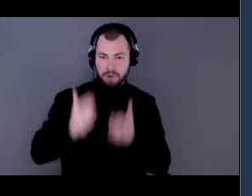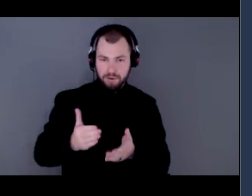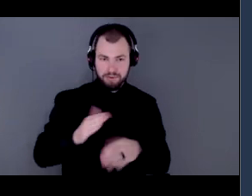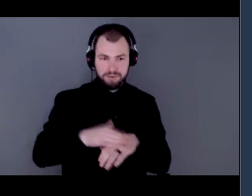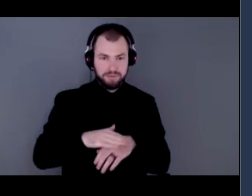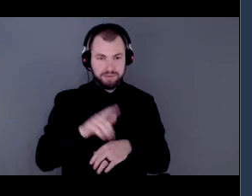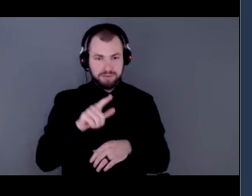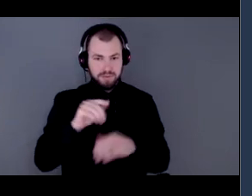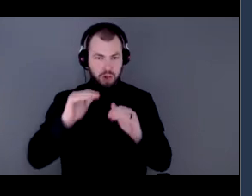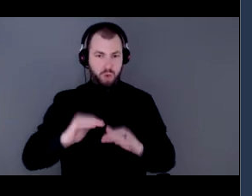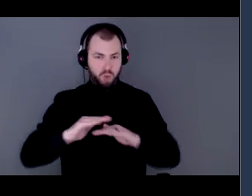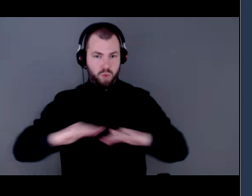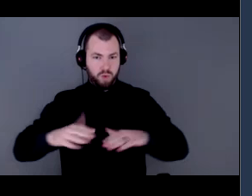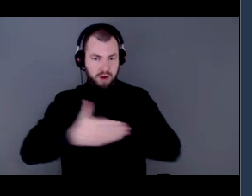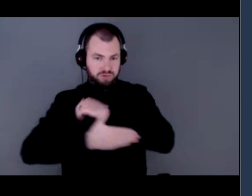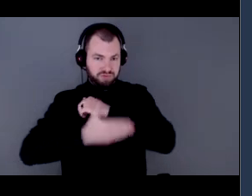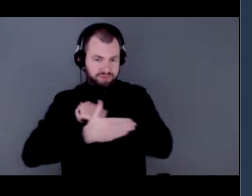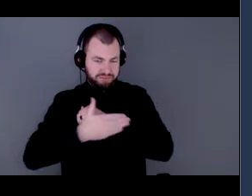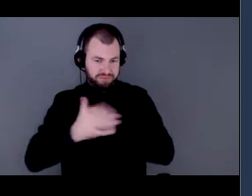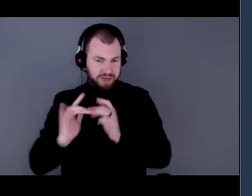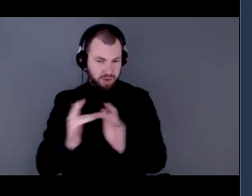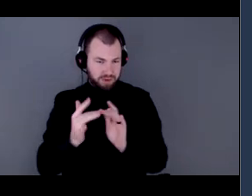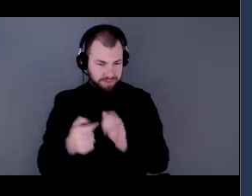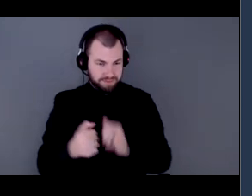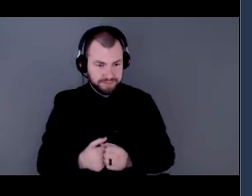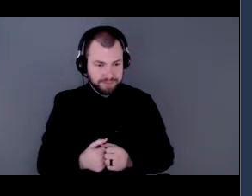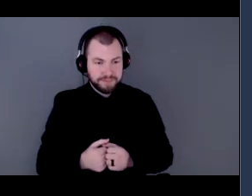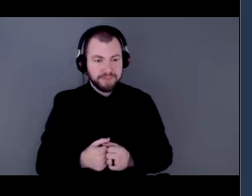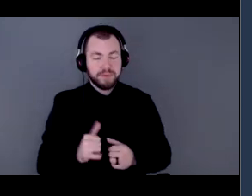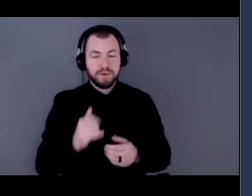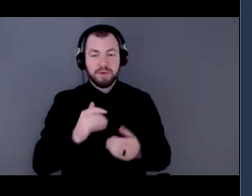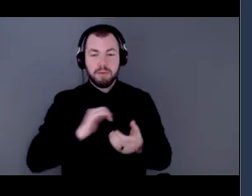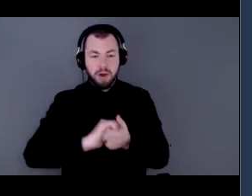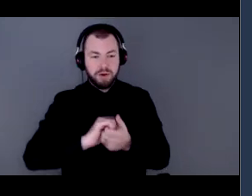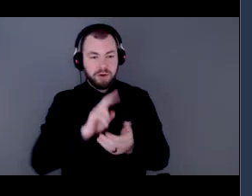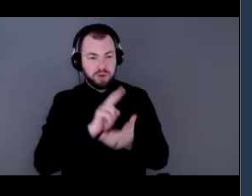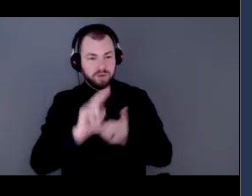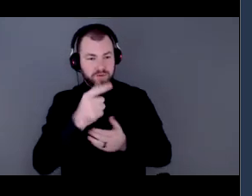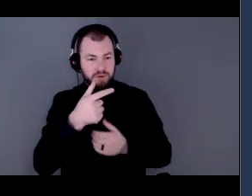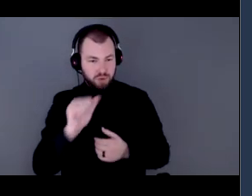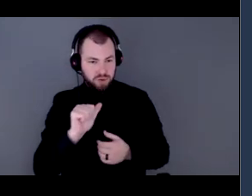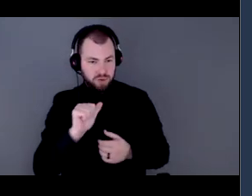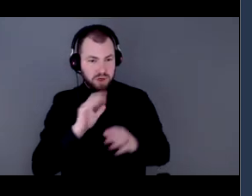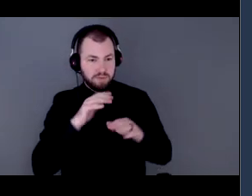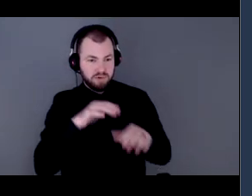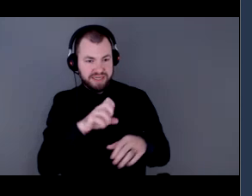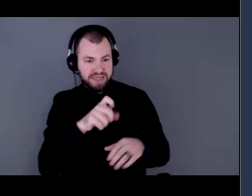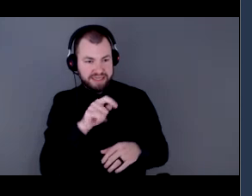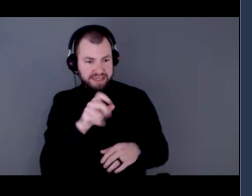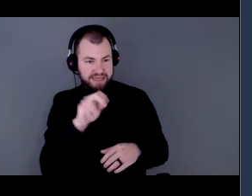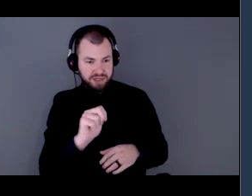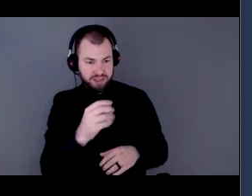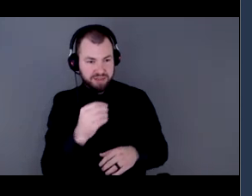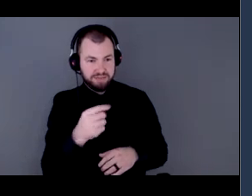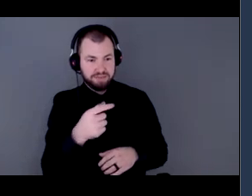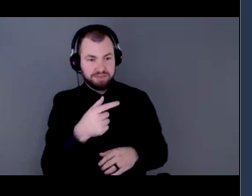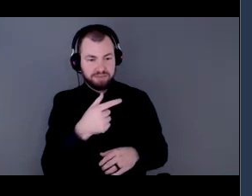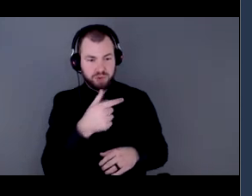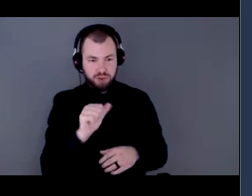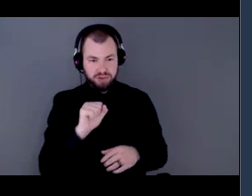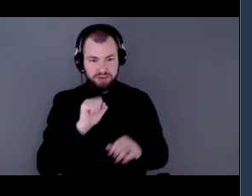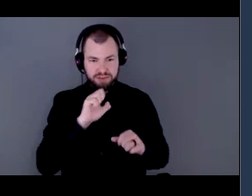And our partners for this project are the University of Georgia Marine Extension, Georgia Sea Grant, and the Gullah Geechee Cultural Heritage Corridor,